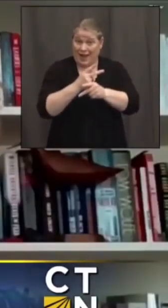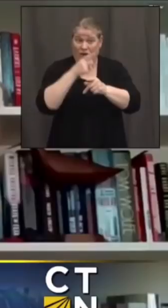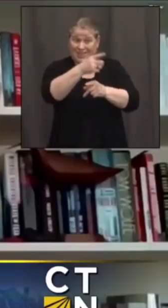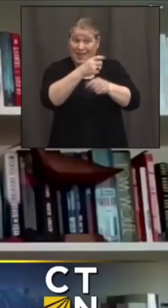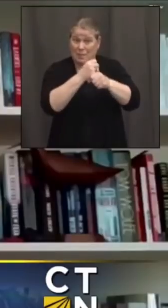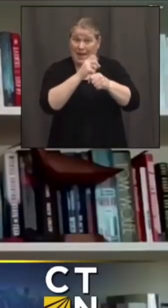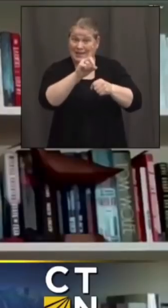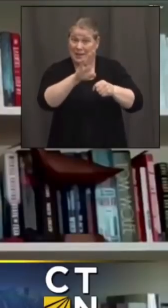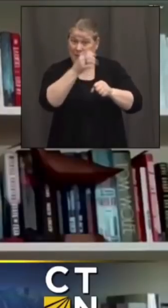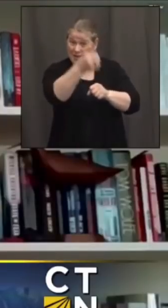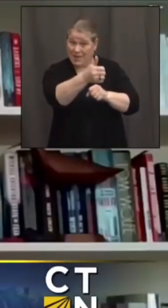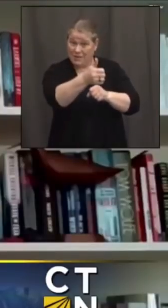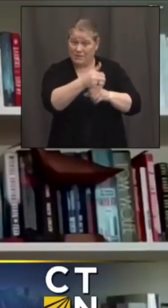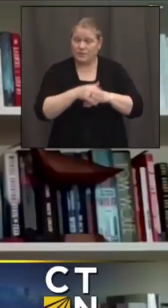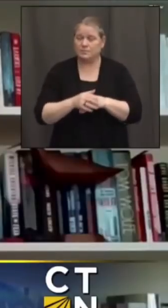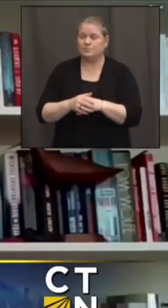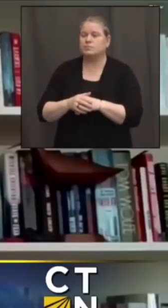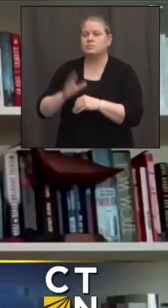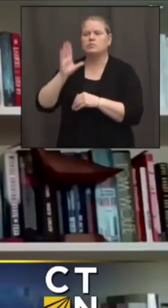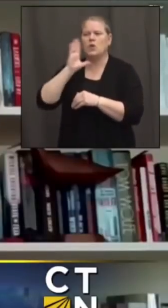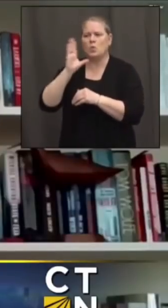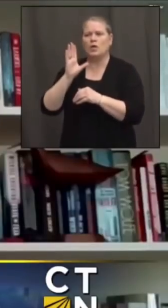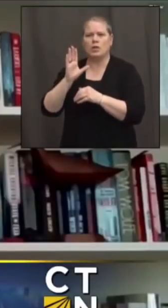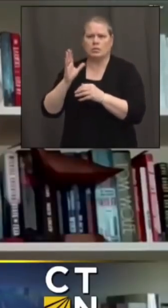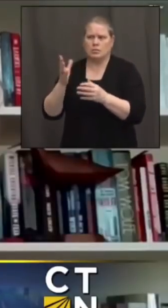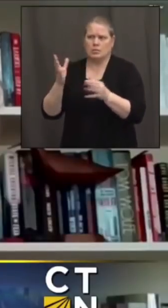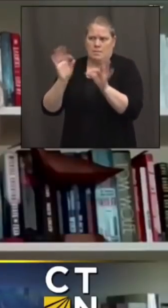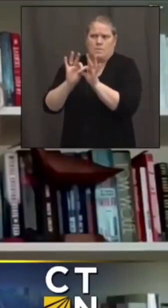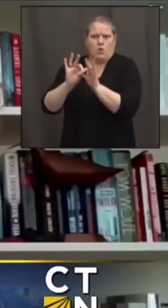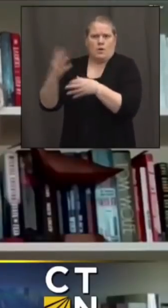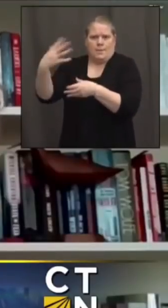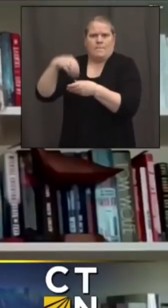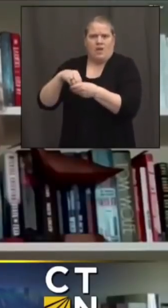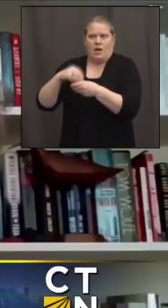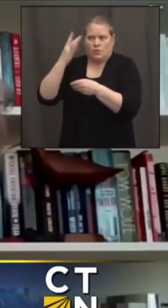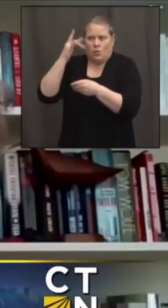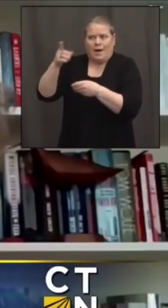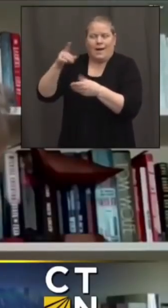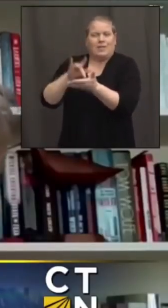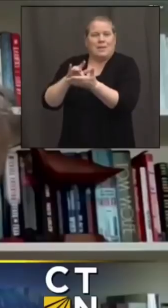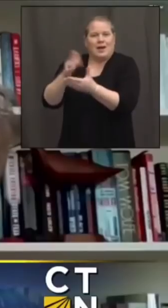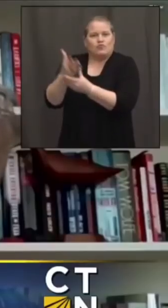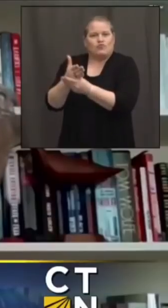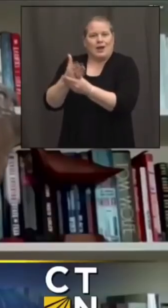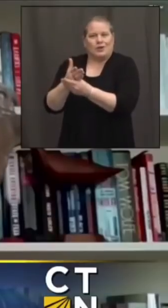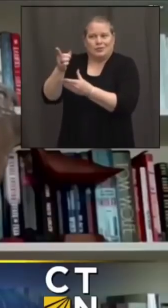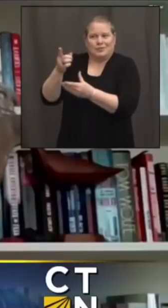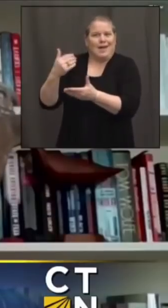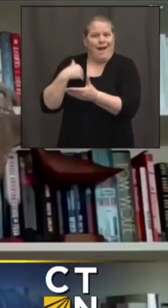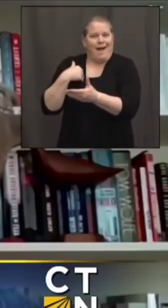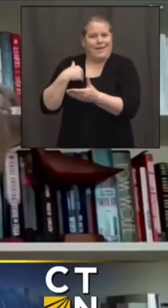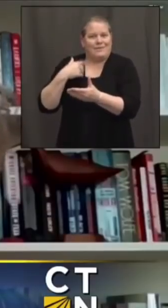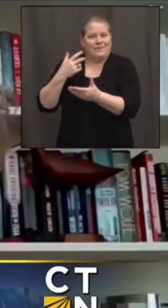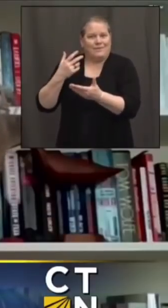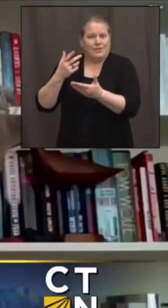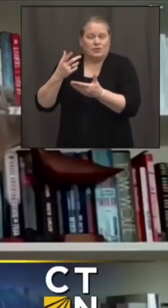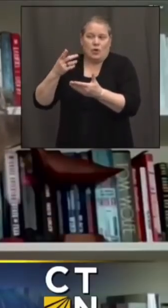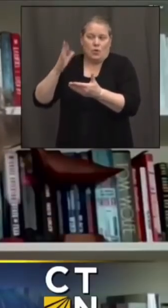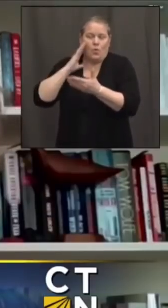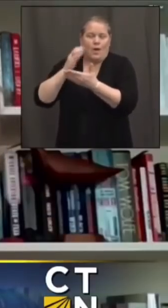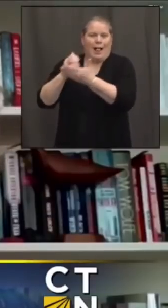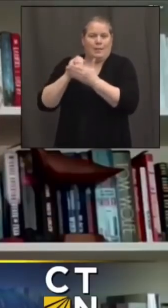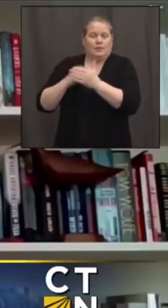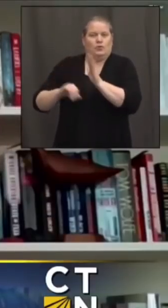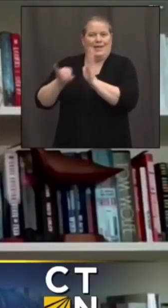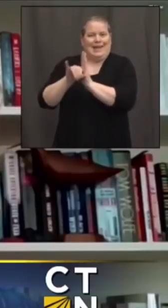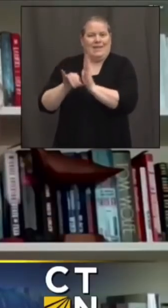right, because they have the medical records that will help us identify people with the relevant underlying